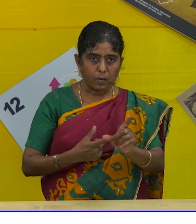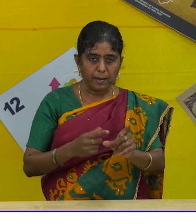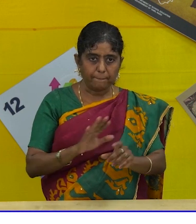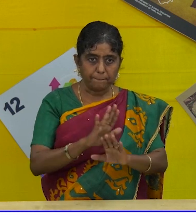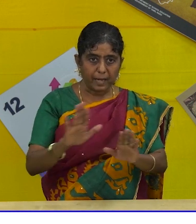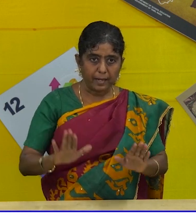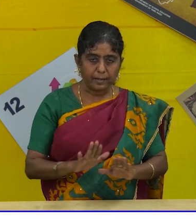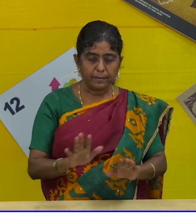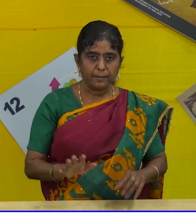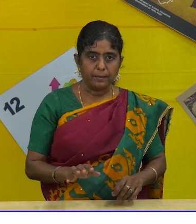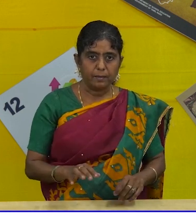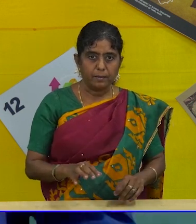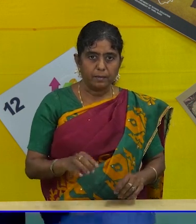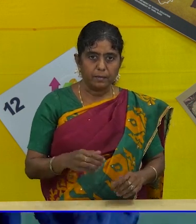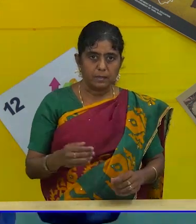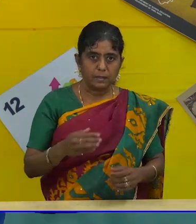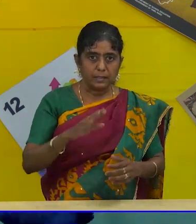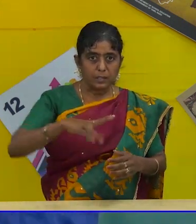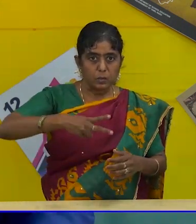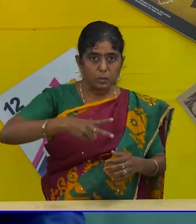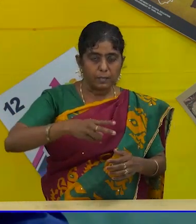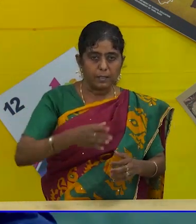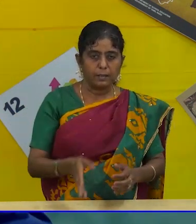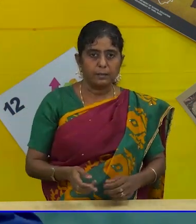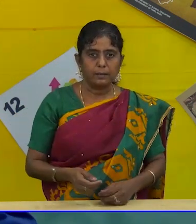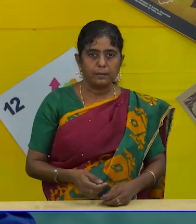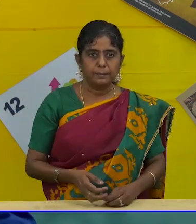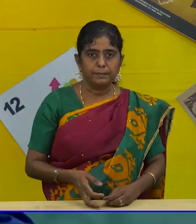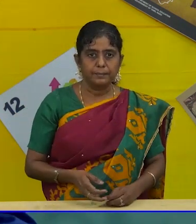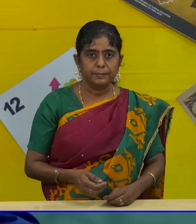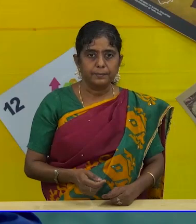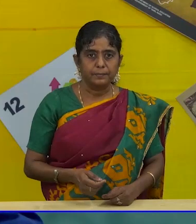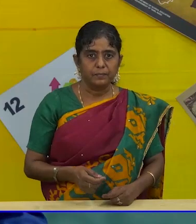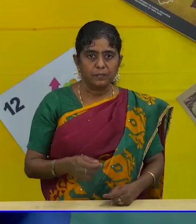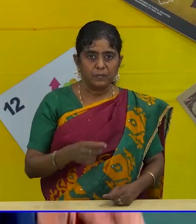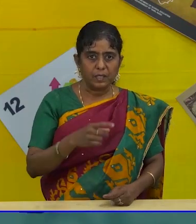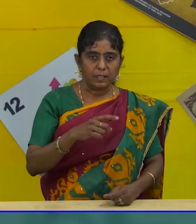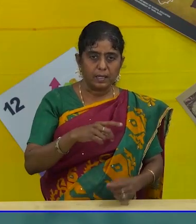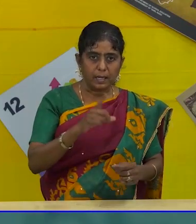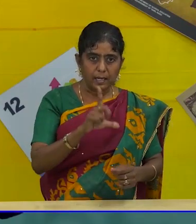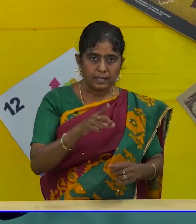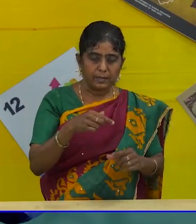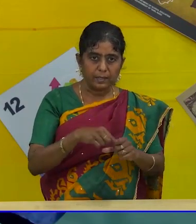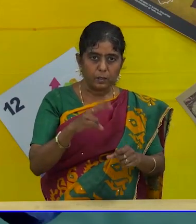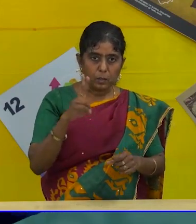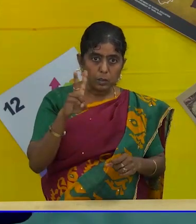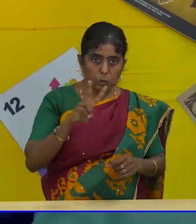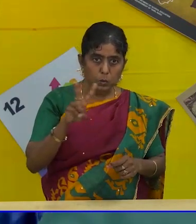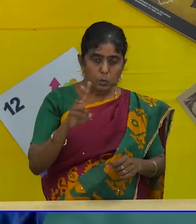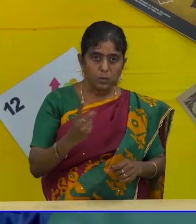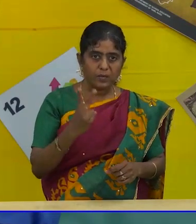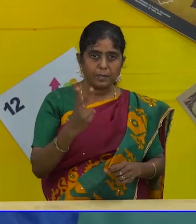in xy plane. The geometrical meaning for that I am saying. A linear equation in